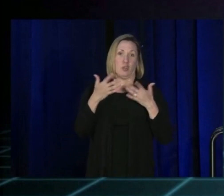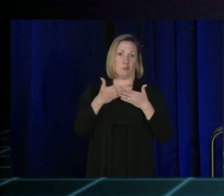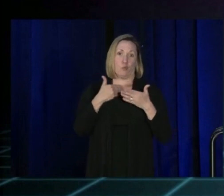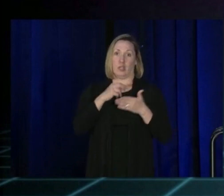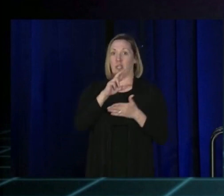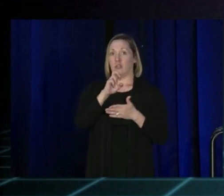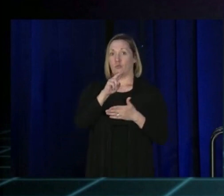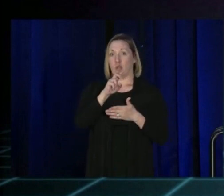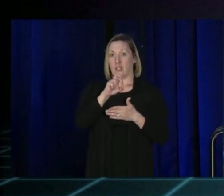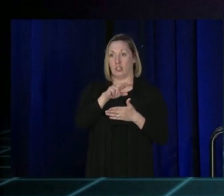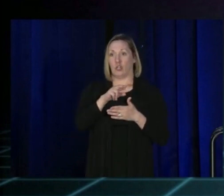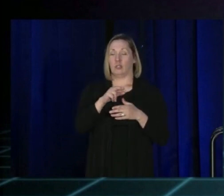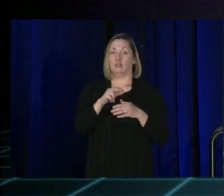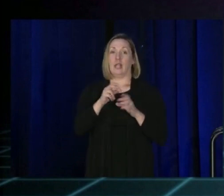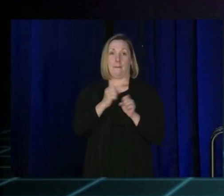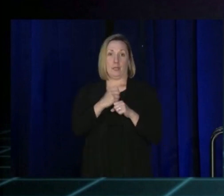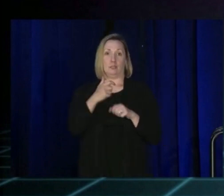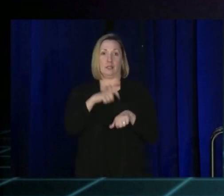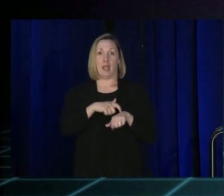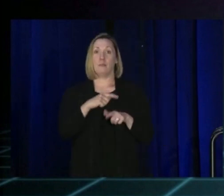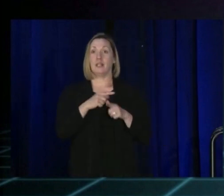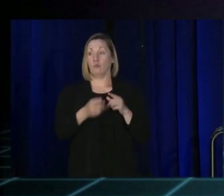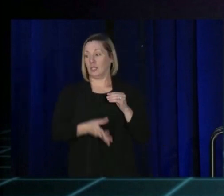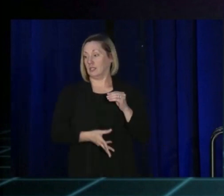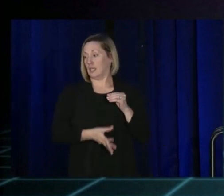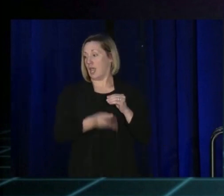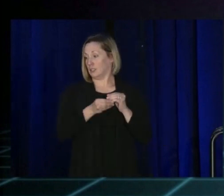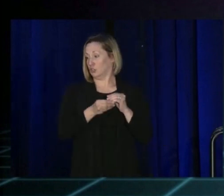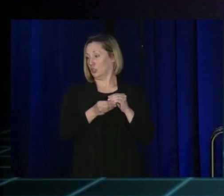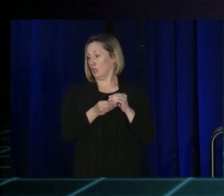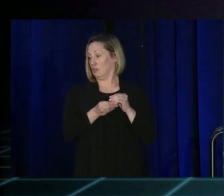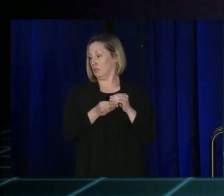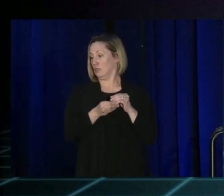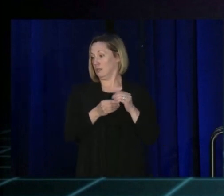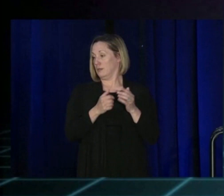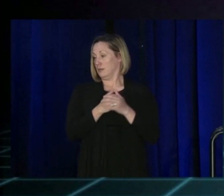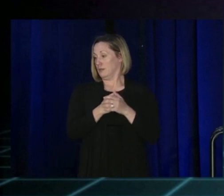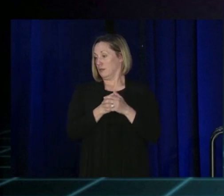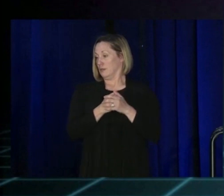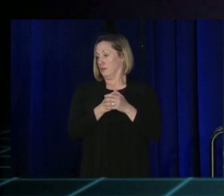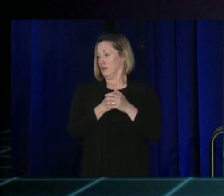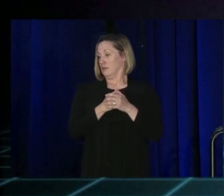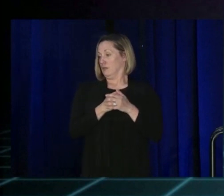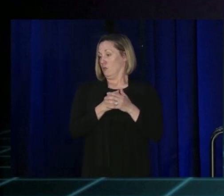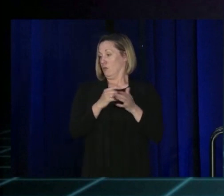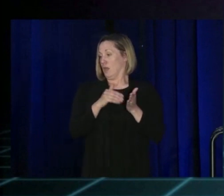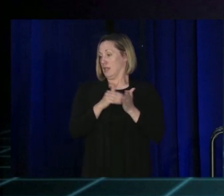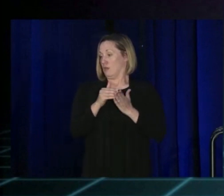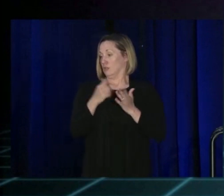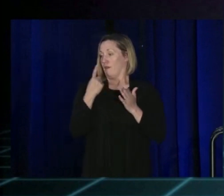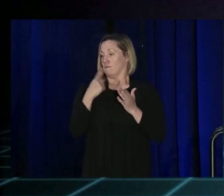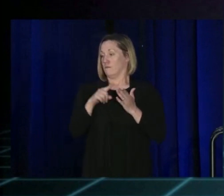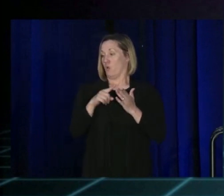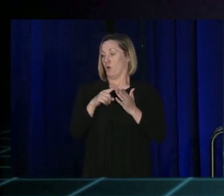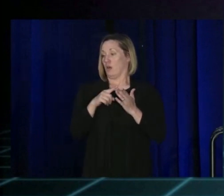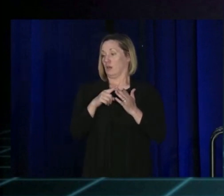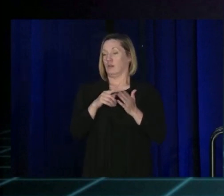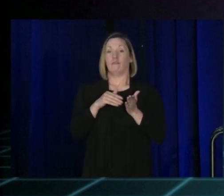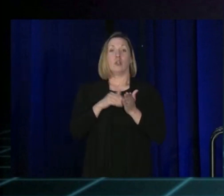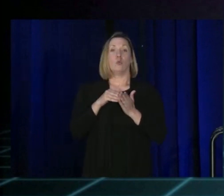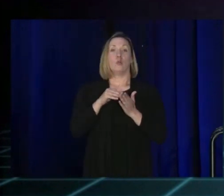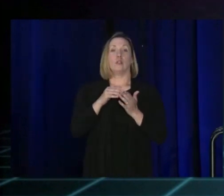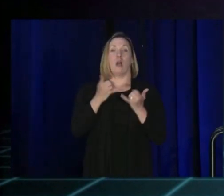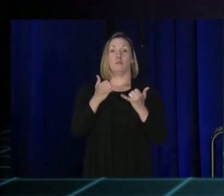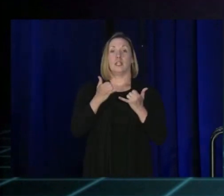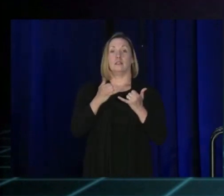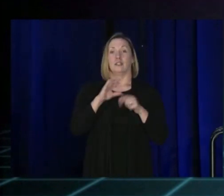time. But then we get this extra thing, which is it allows for frequent updates because you set the timeout.